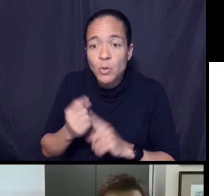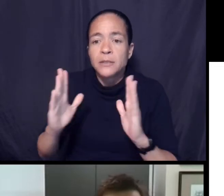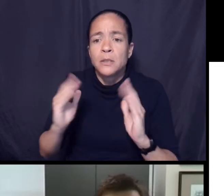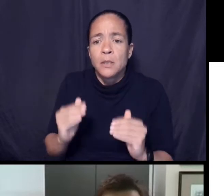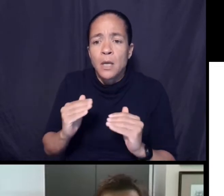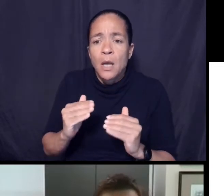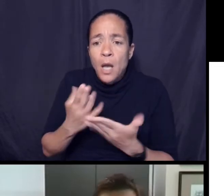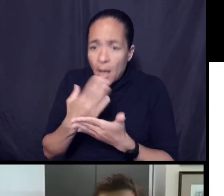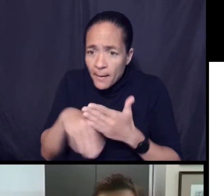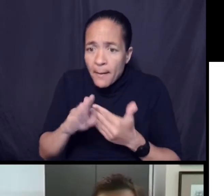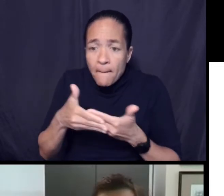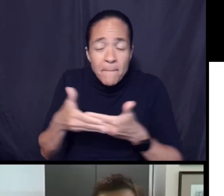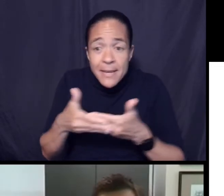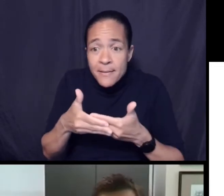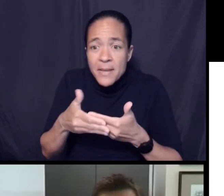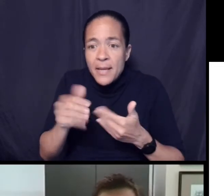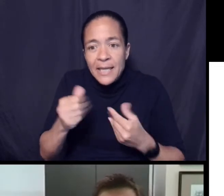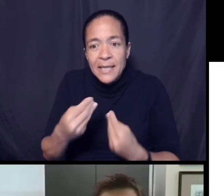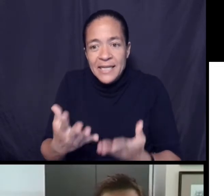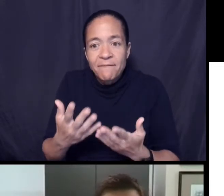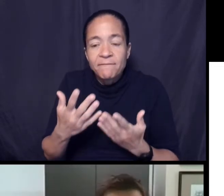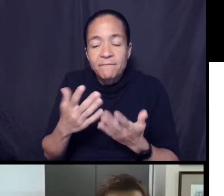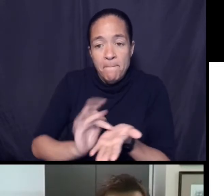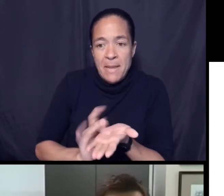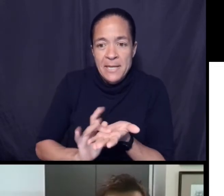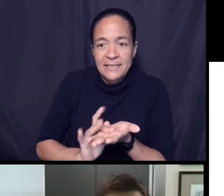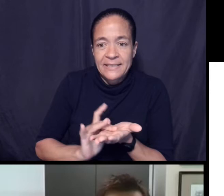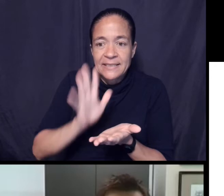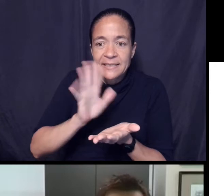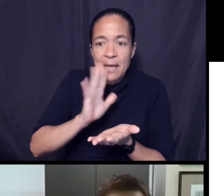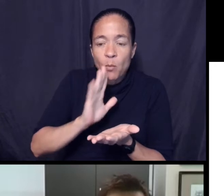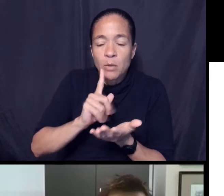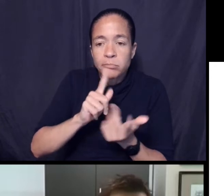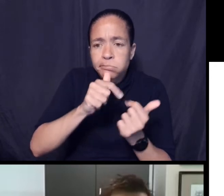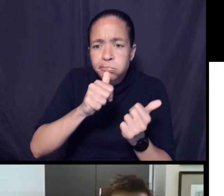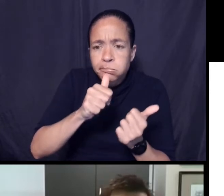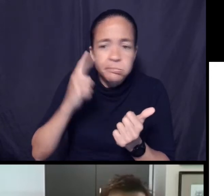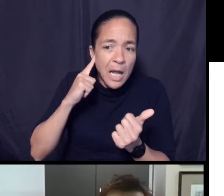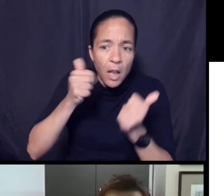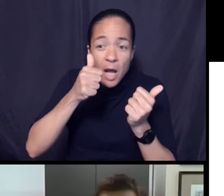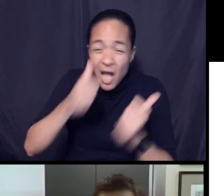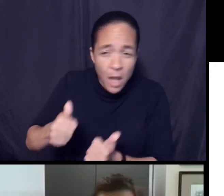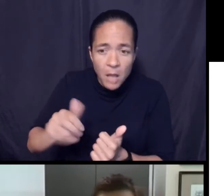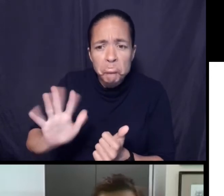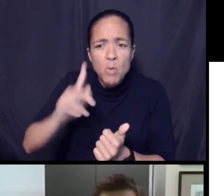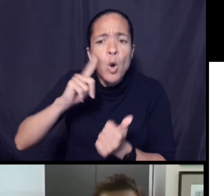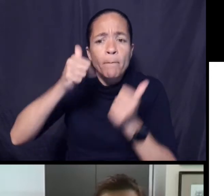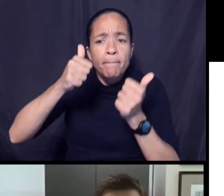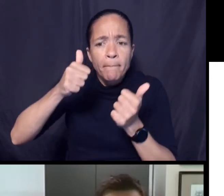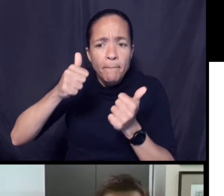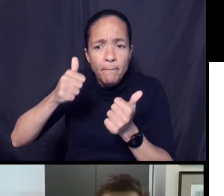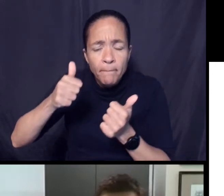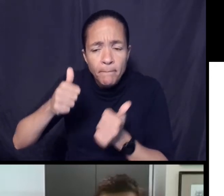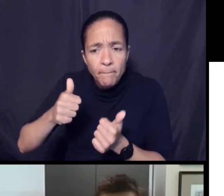to newborns that can help slow the rate of hearing loss. And then also we have the ability to identify children who